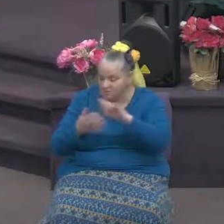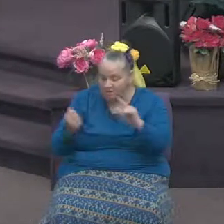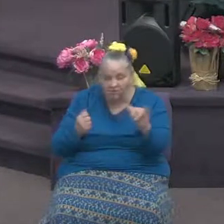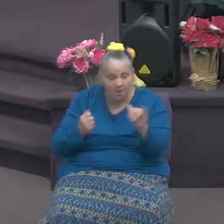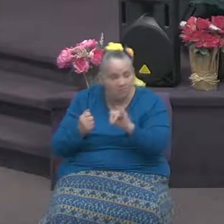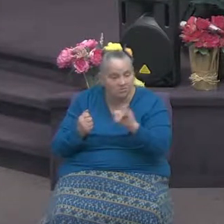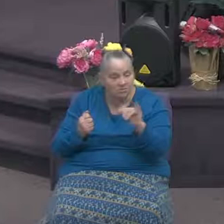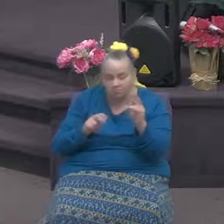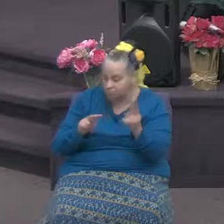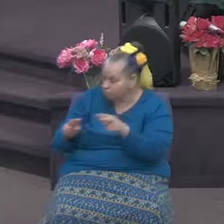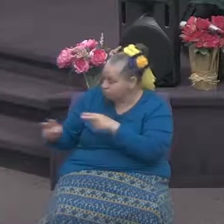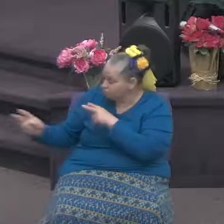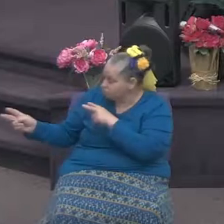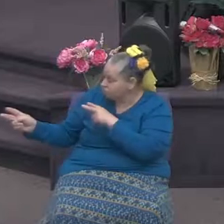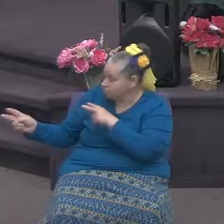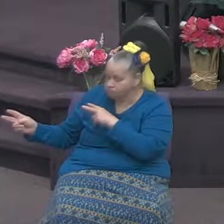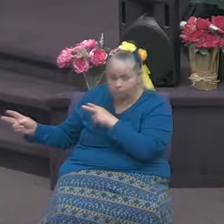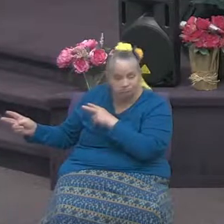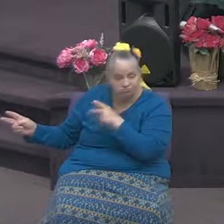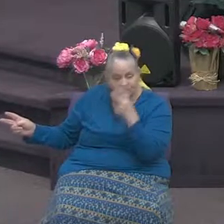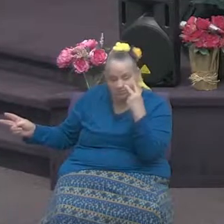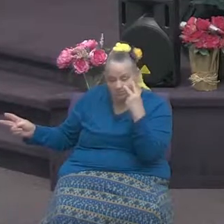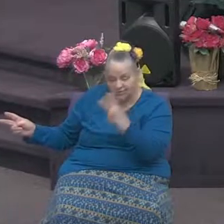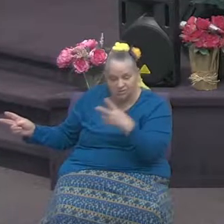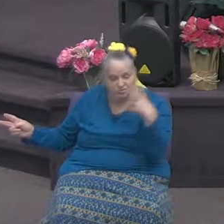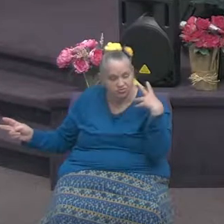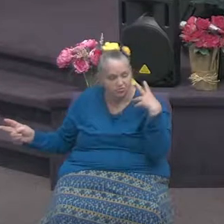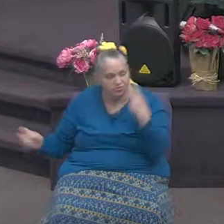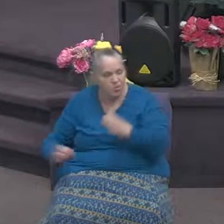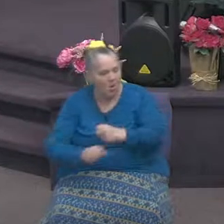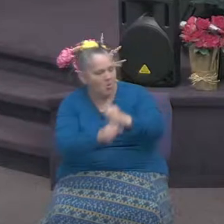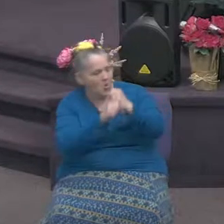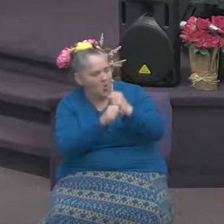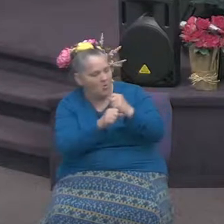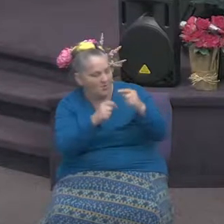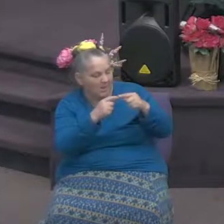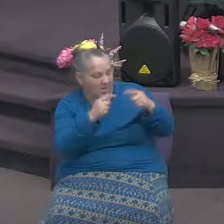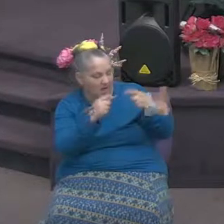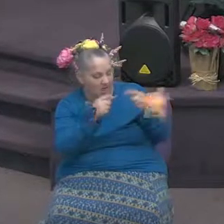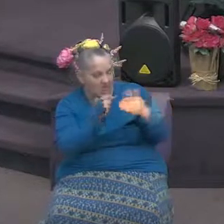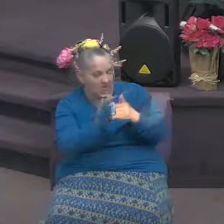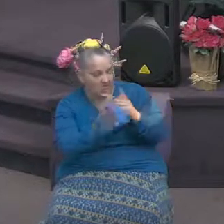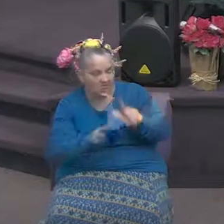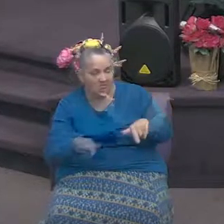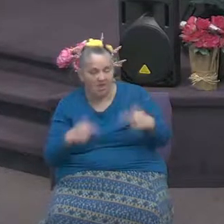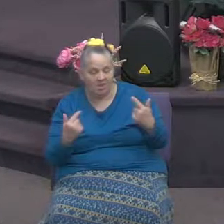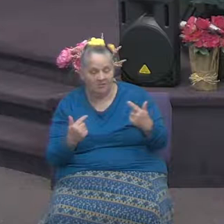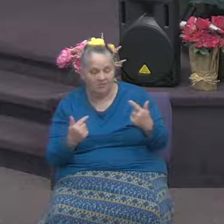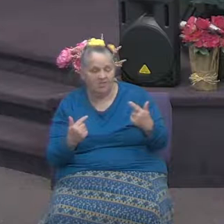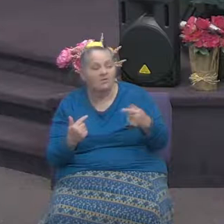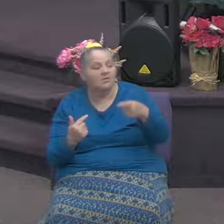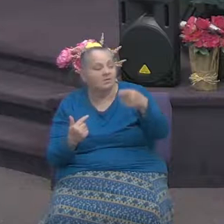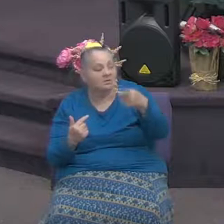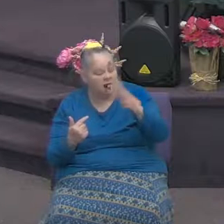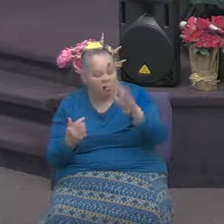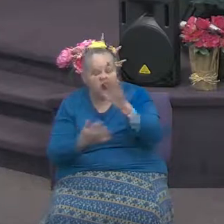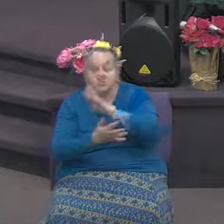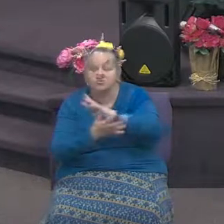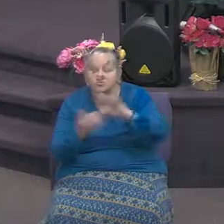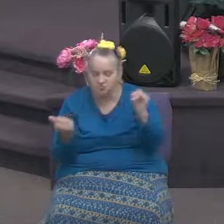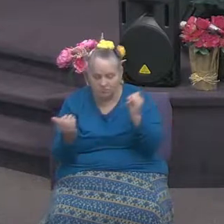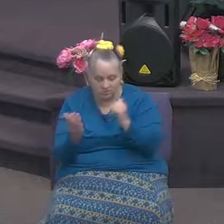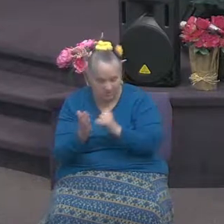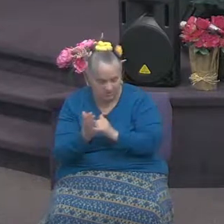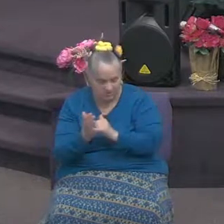well. So you see, the very stronghold and the strong enemy that's come against your life, God will destroy